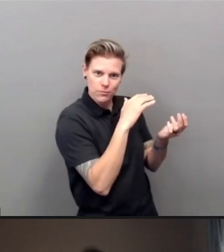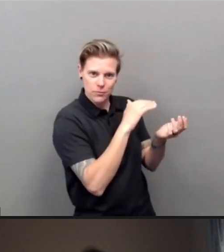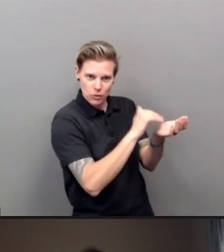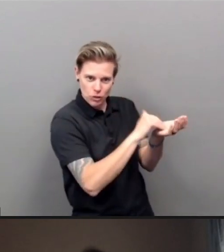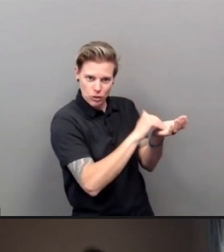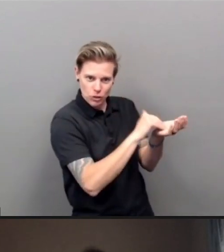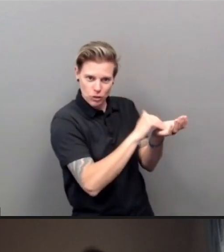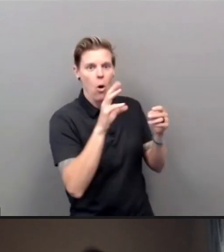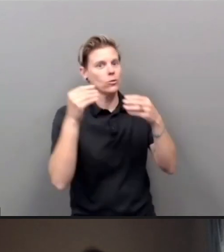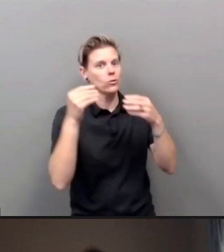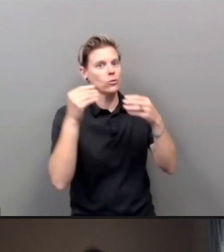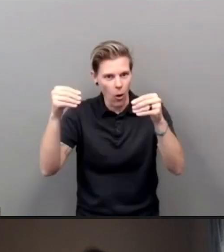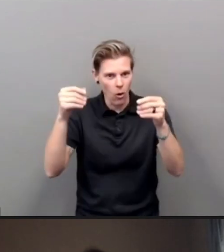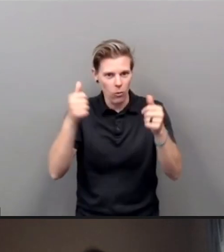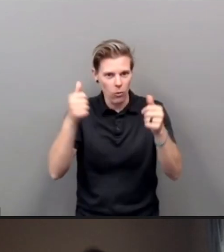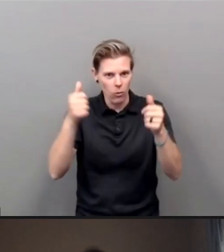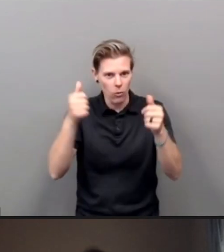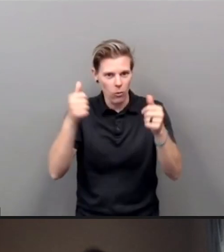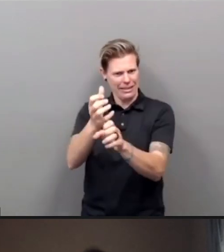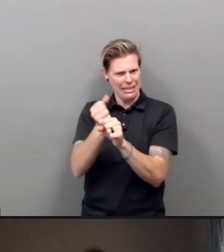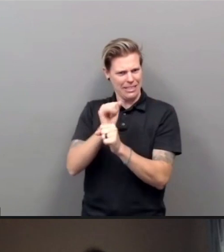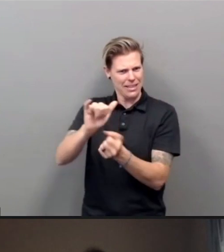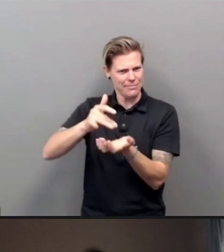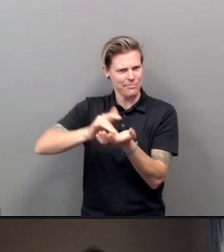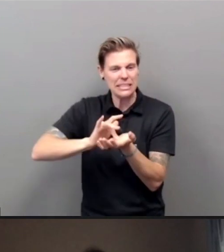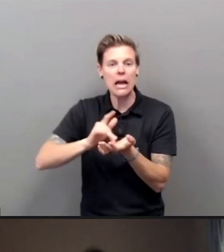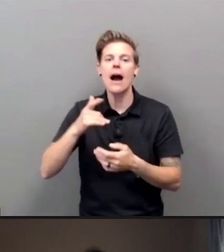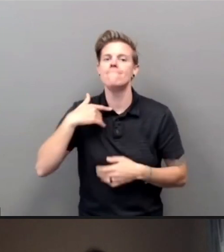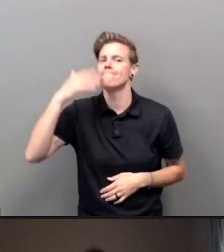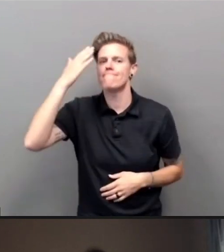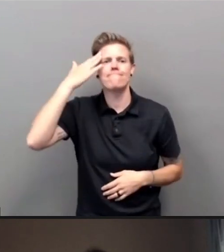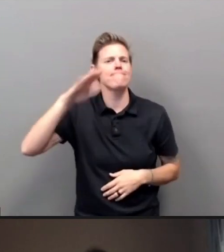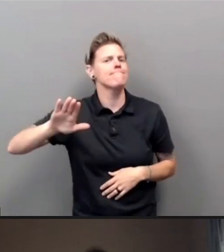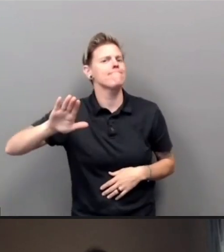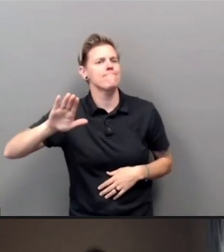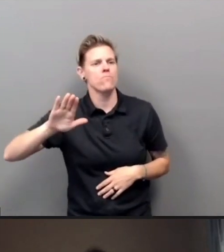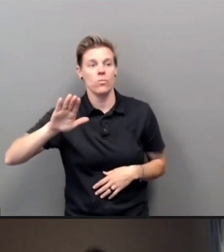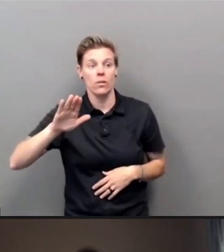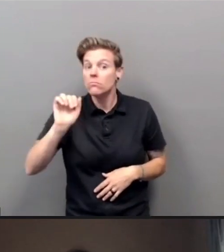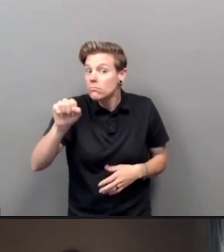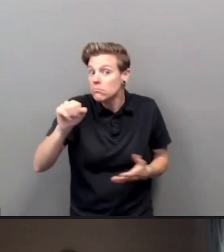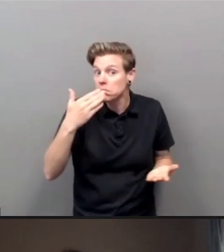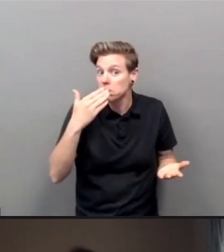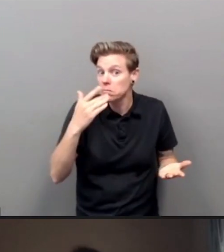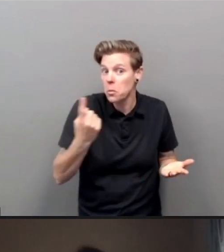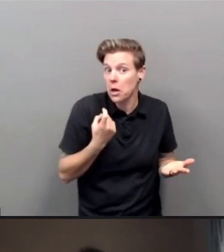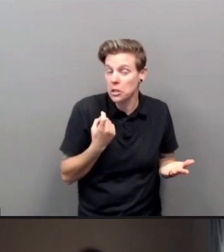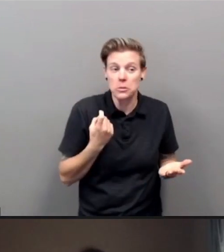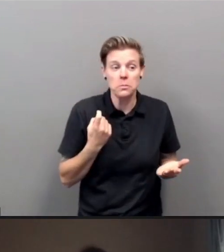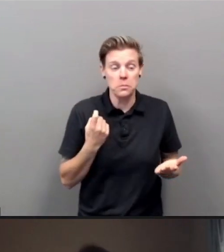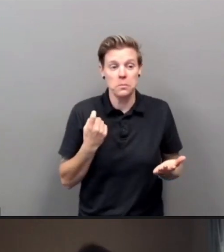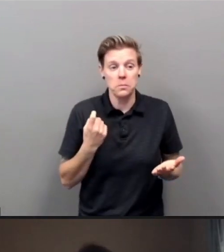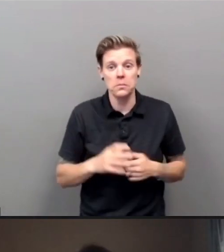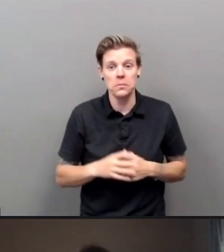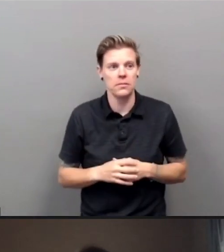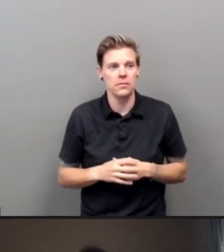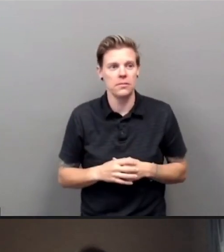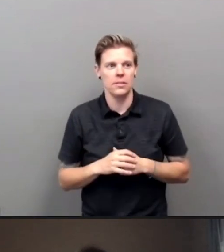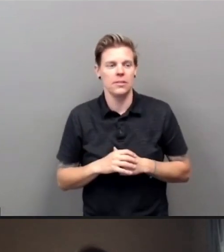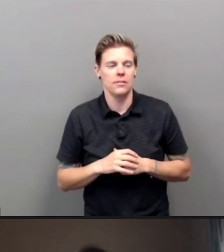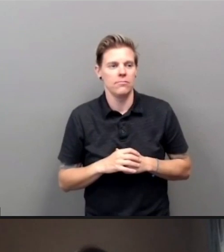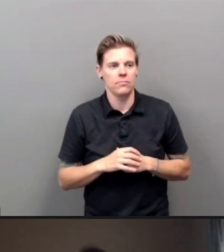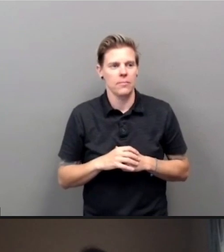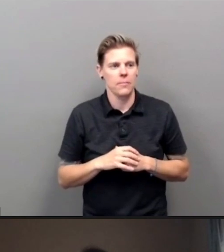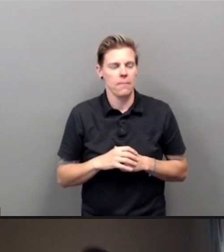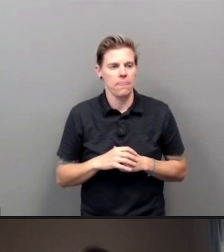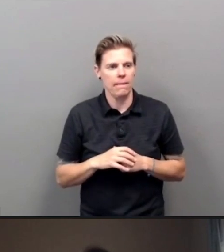today. And it's a great question. And I think, once we implemented mandatory, first